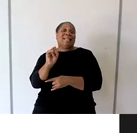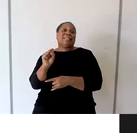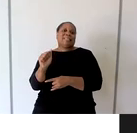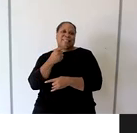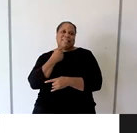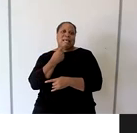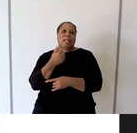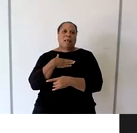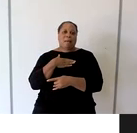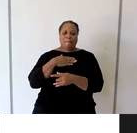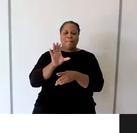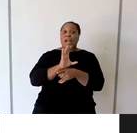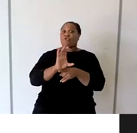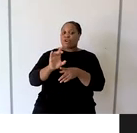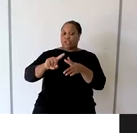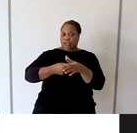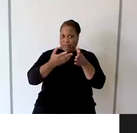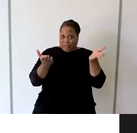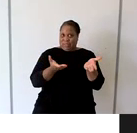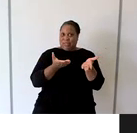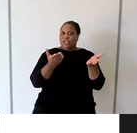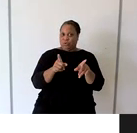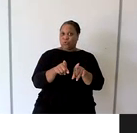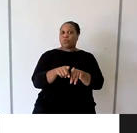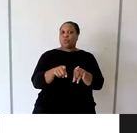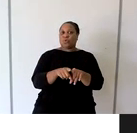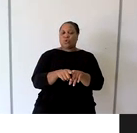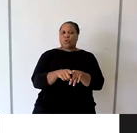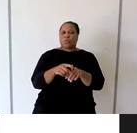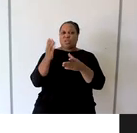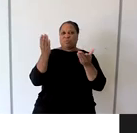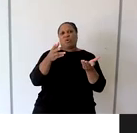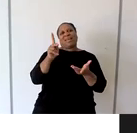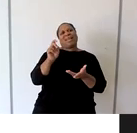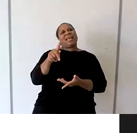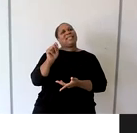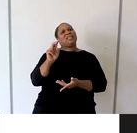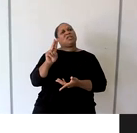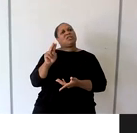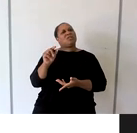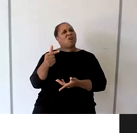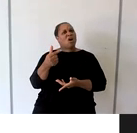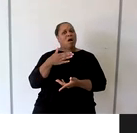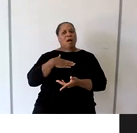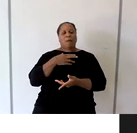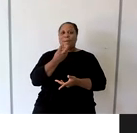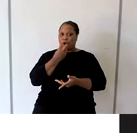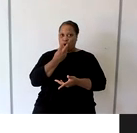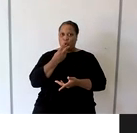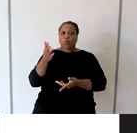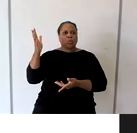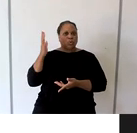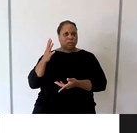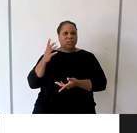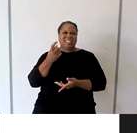with Windreach as well, when they brought down Ken Tom, who was my previous coach, who unfortunately passed away